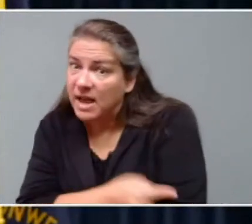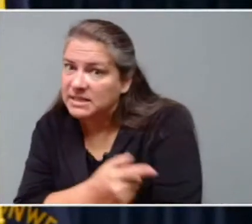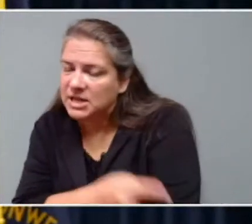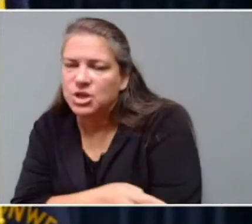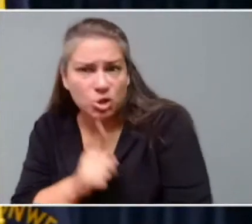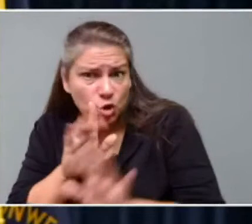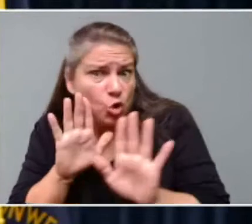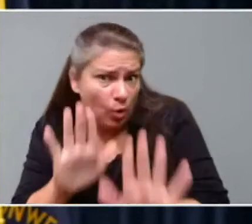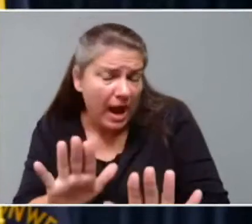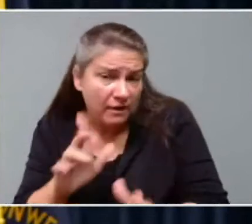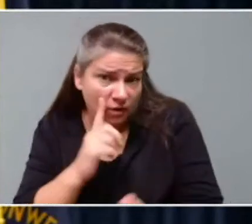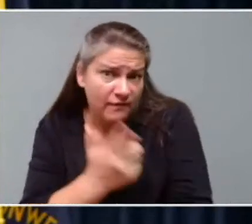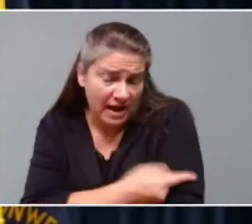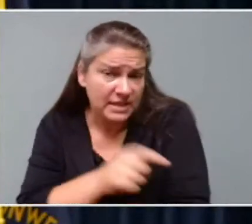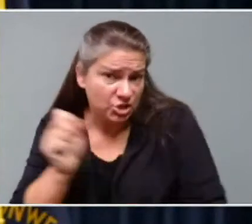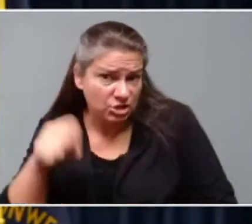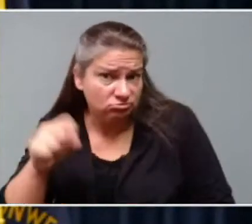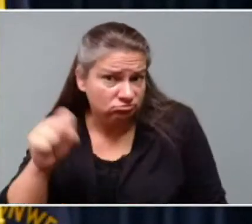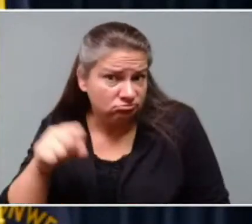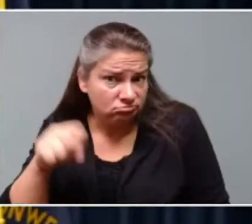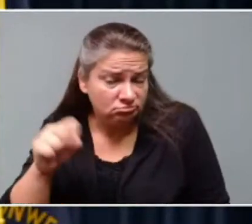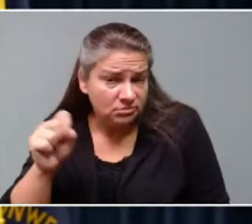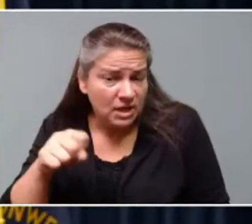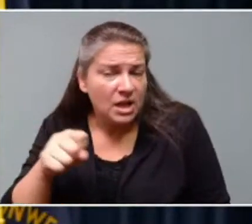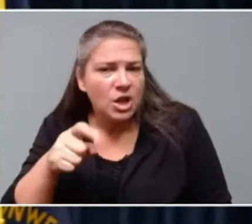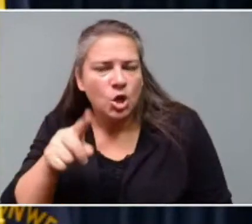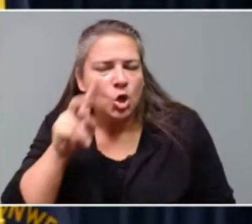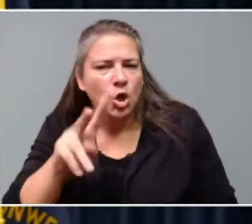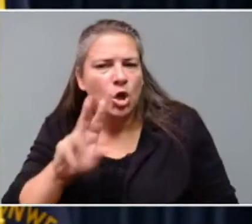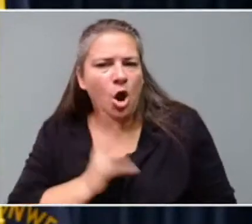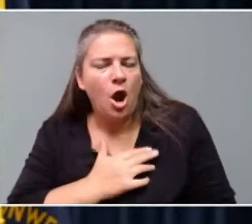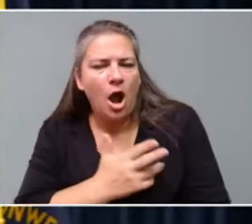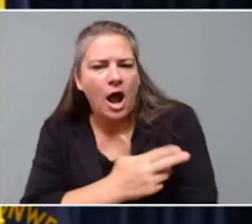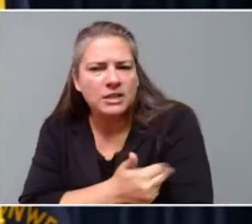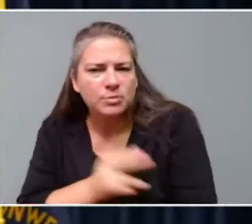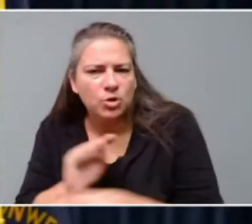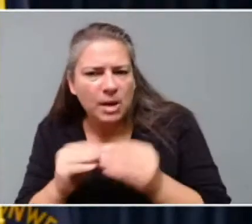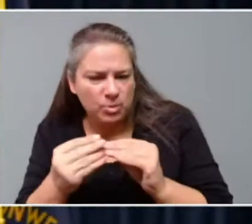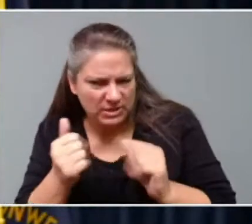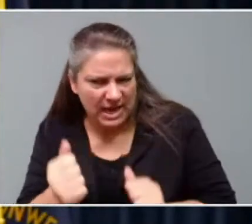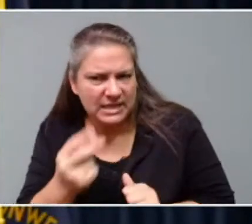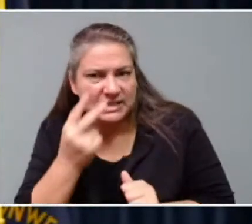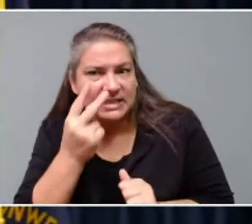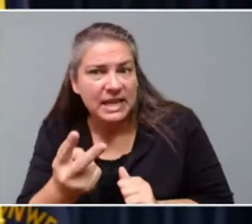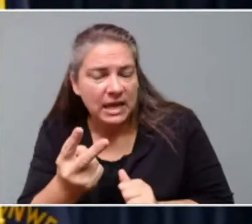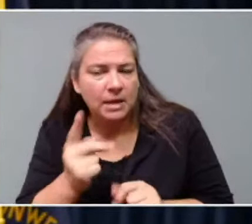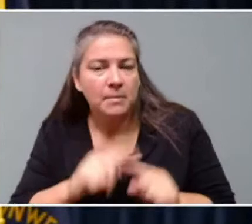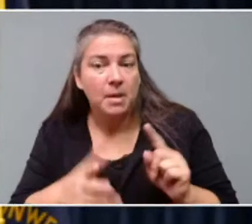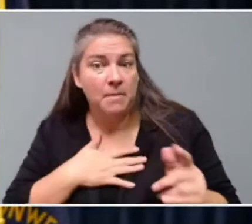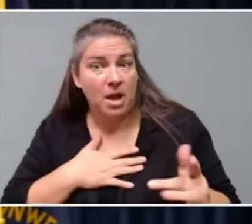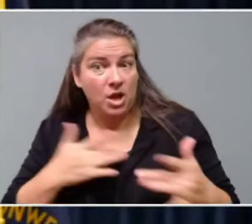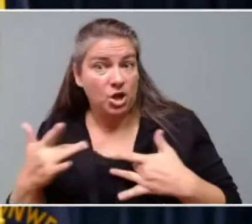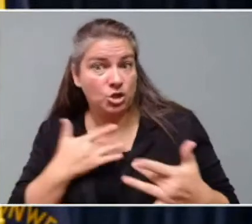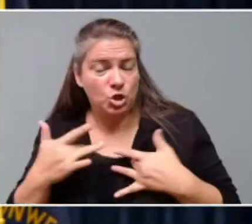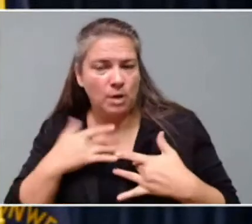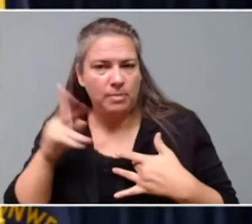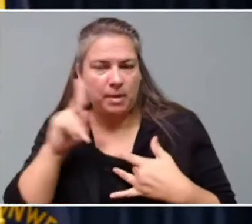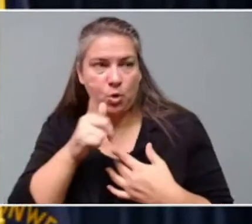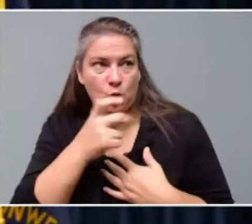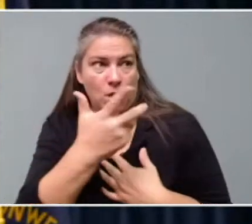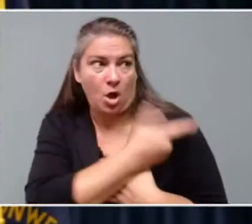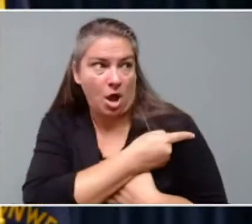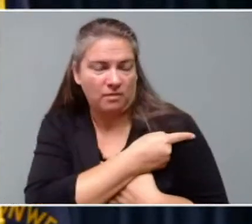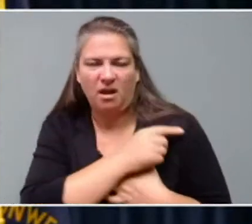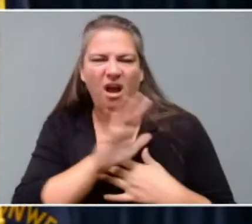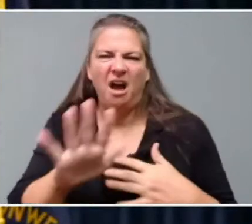be vaccinated. And you just look at our hospital numbers to see that. But what I worry is it gives people who are vaccinated false confidence to not